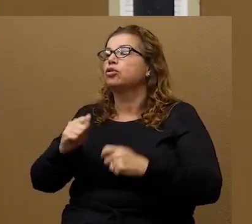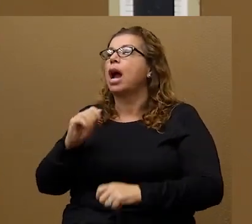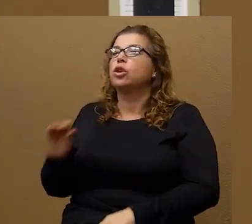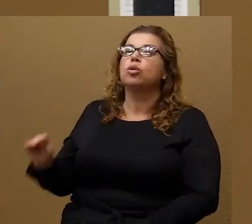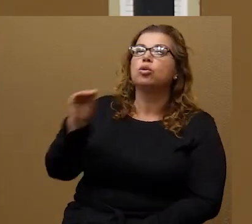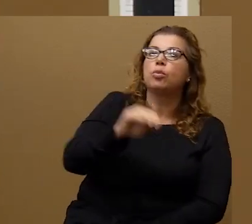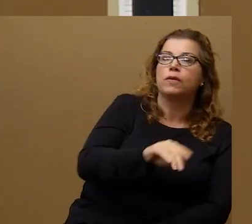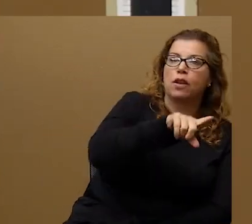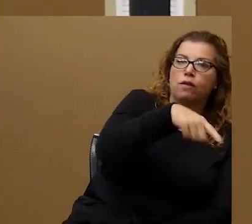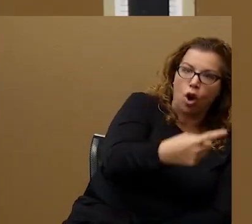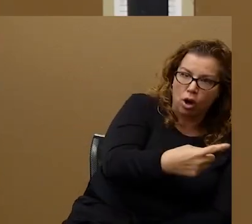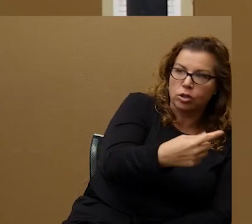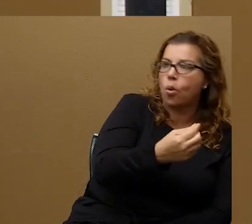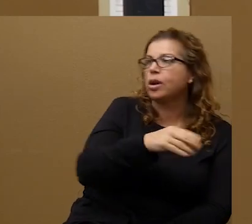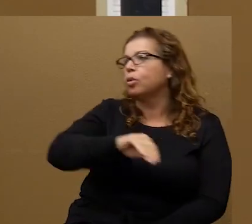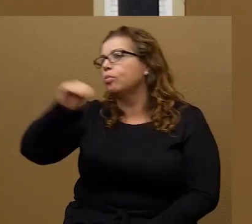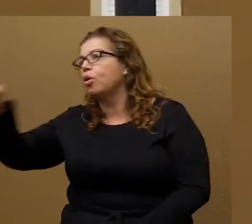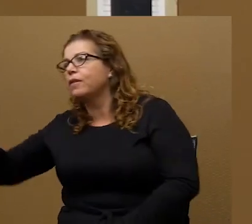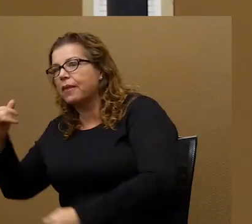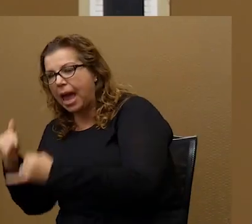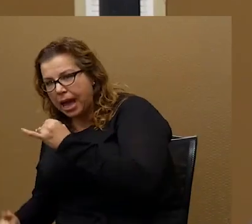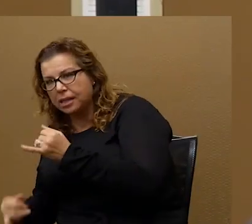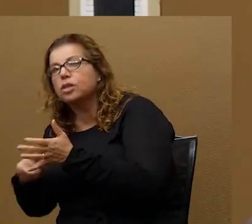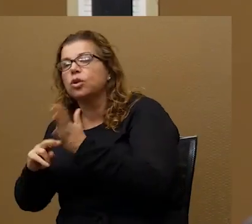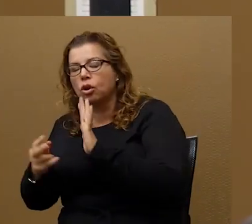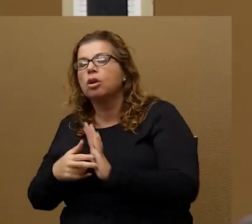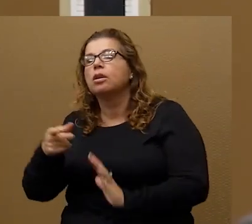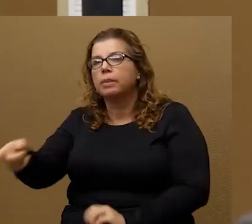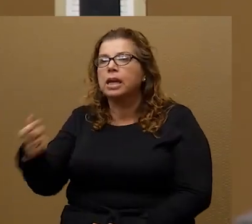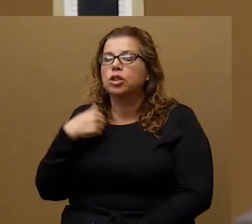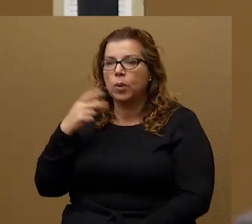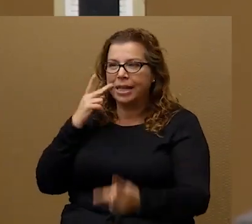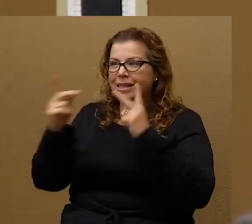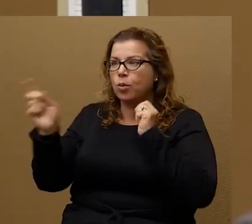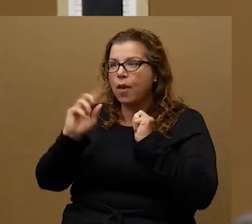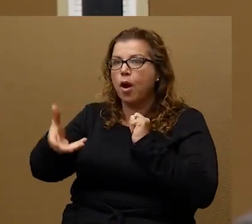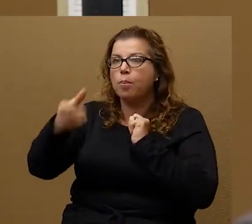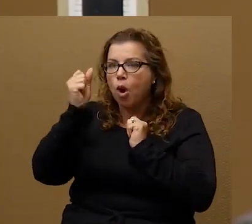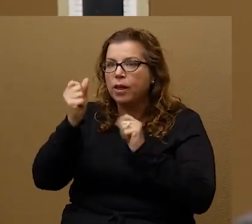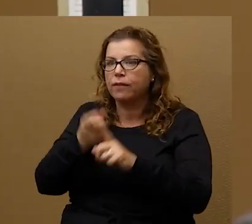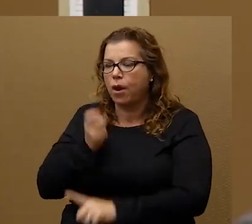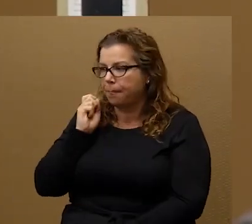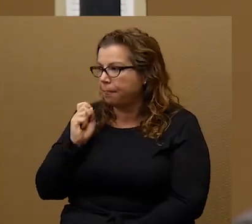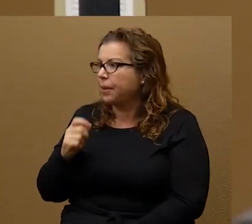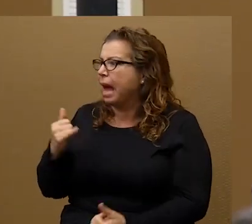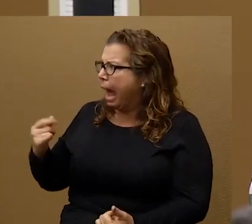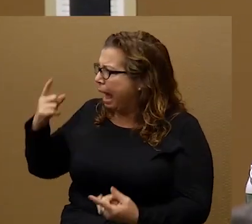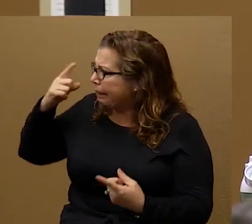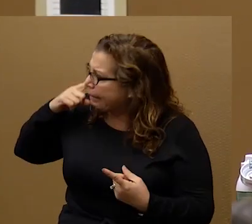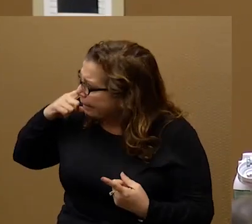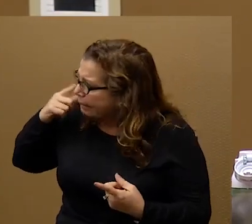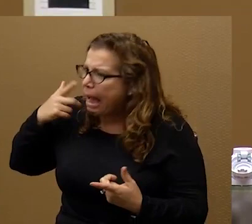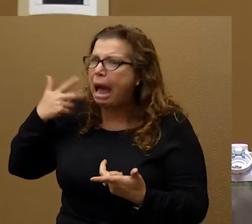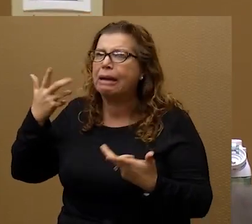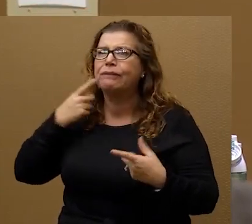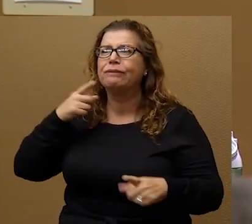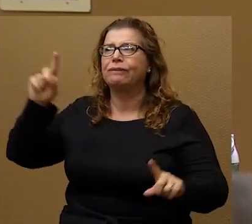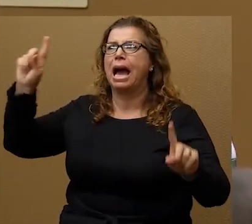there. So I think I figured out how to make this work. Okay.